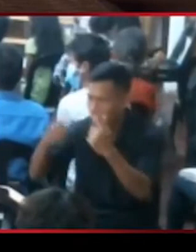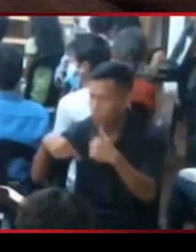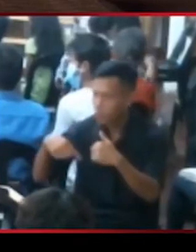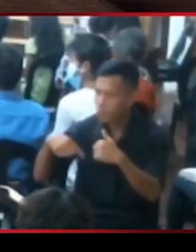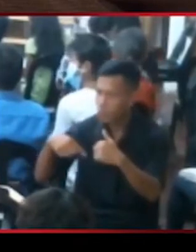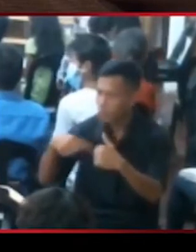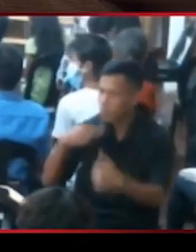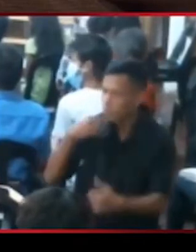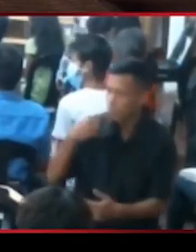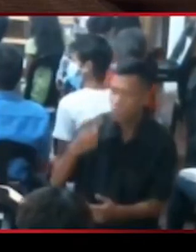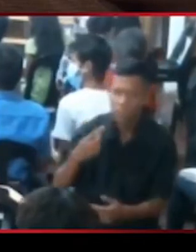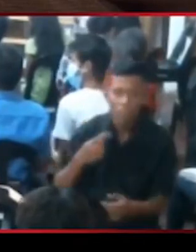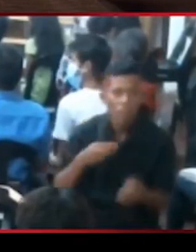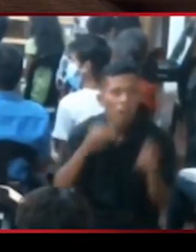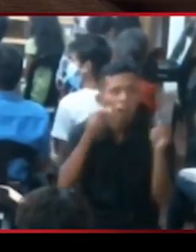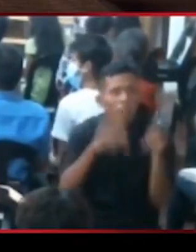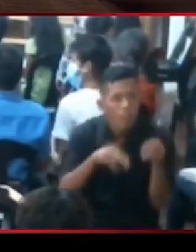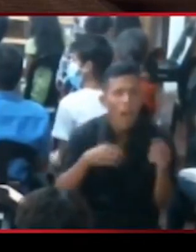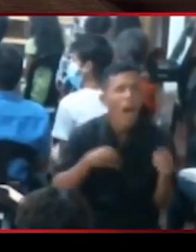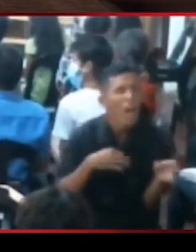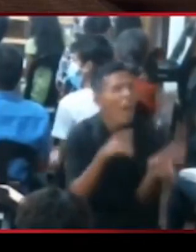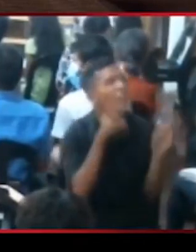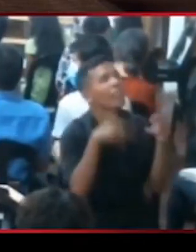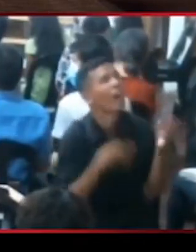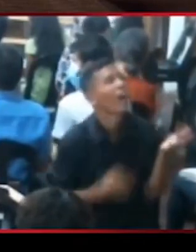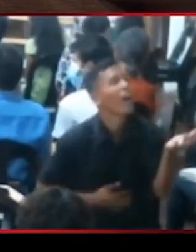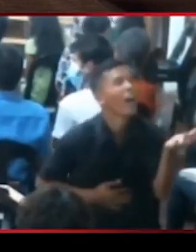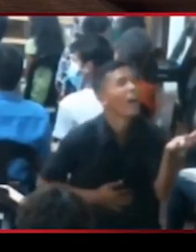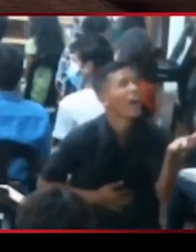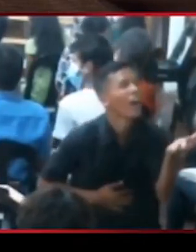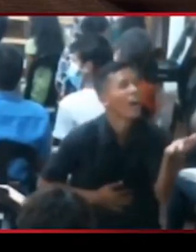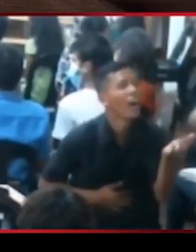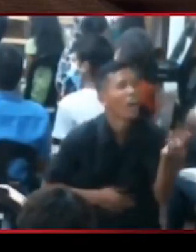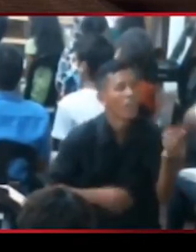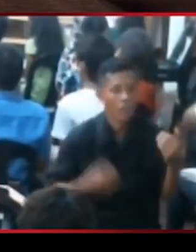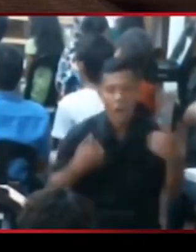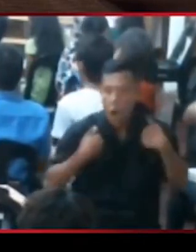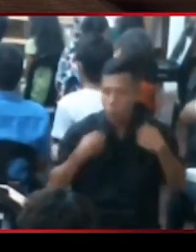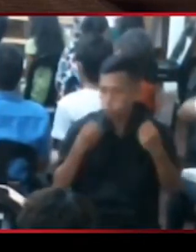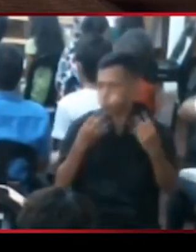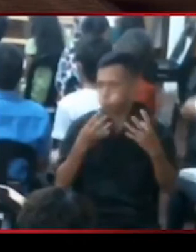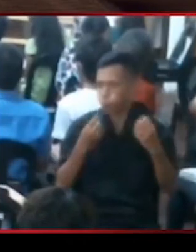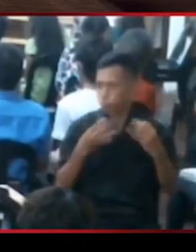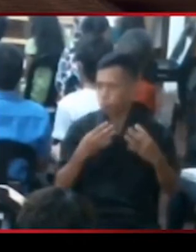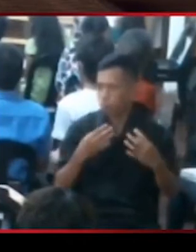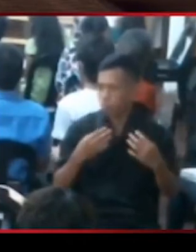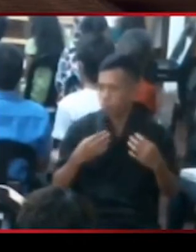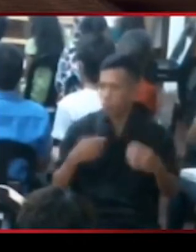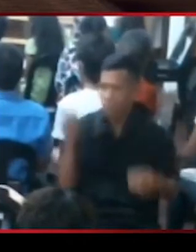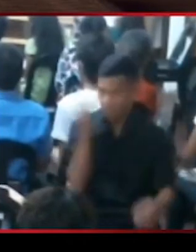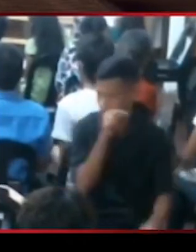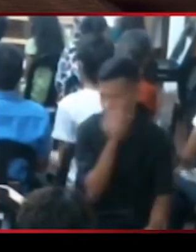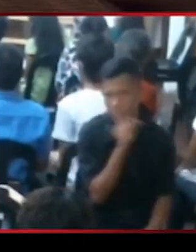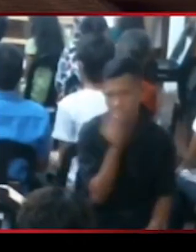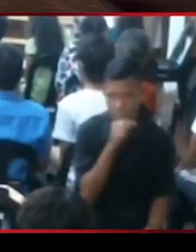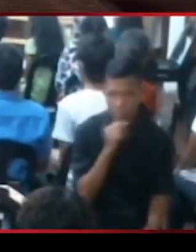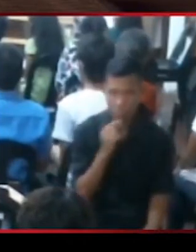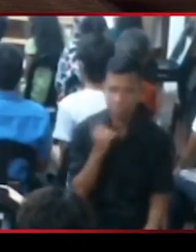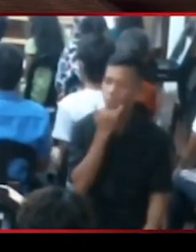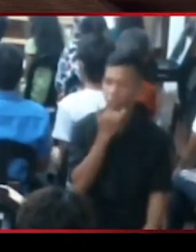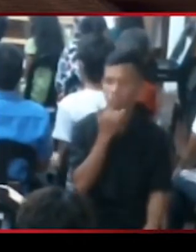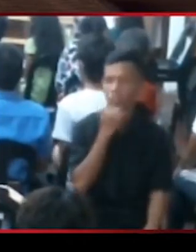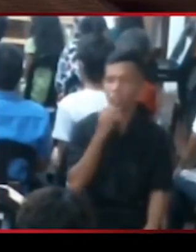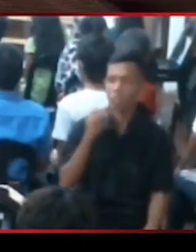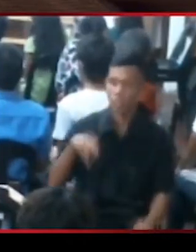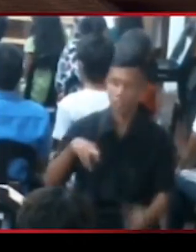and saying they need this, they need that, when they're nothing more than con artists and liars. I